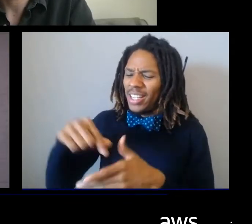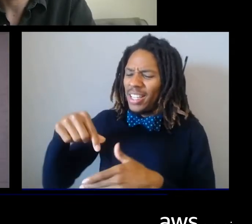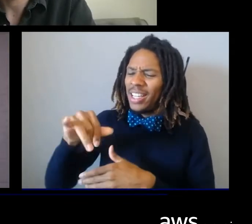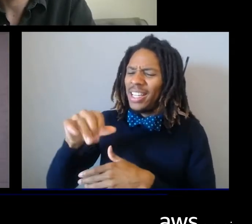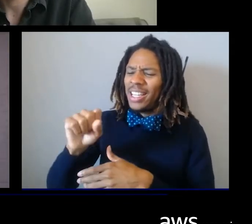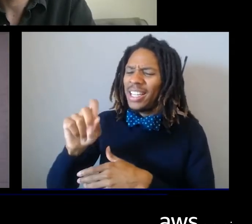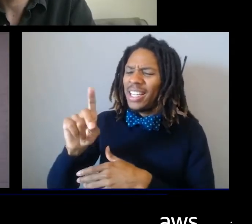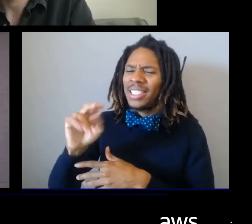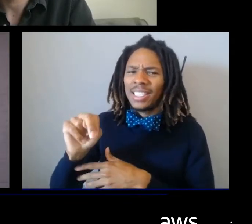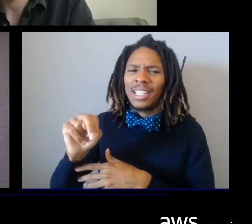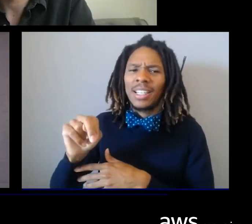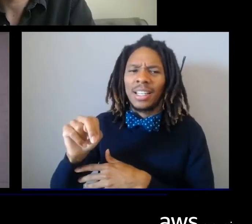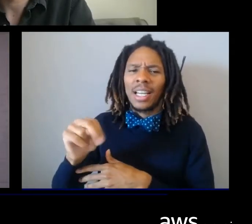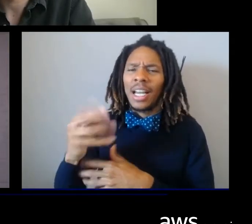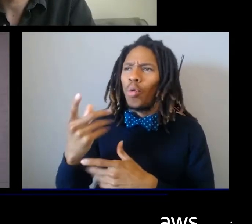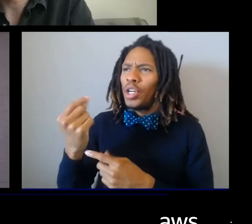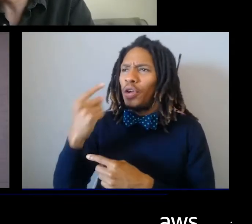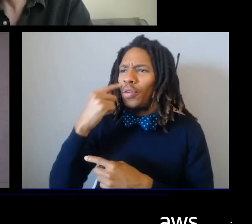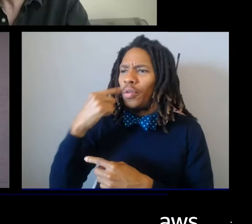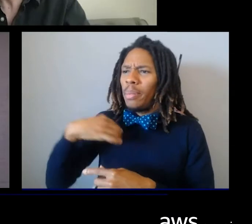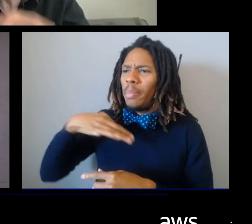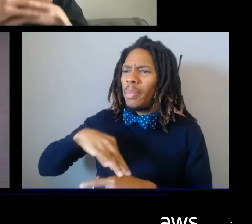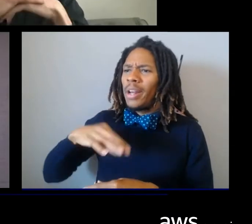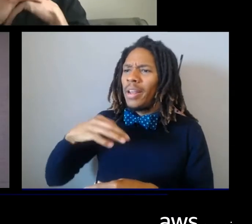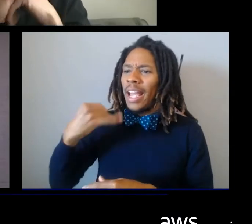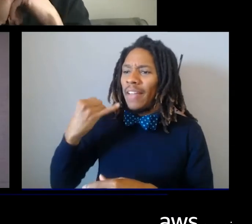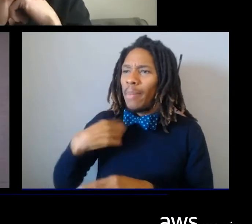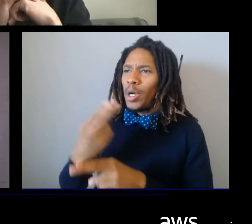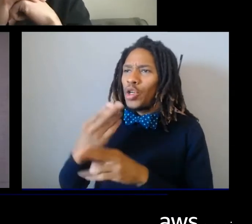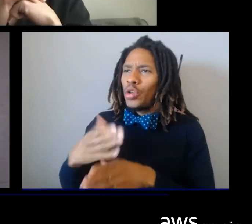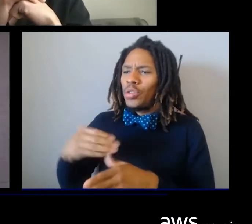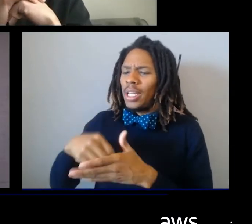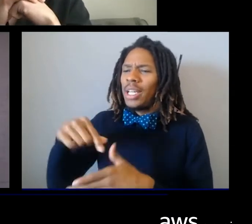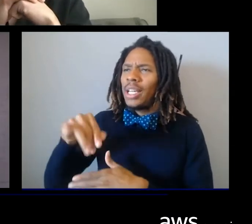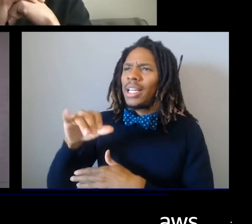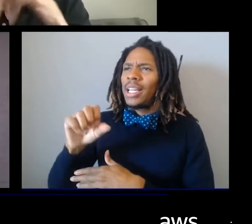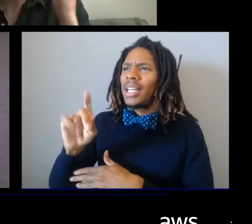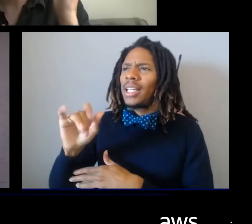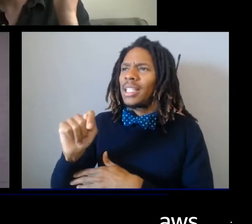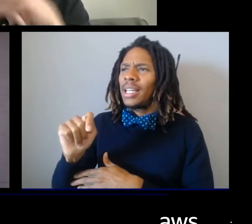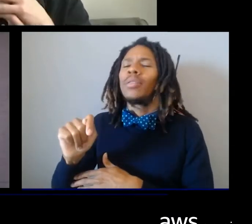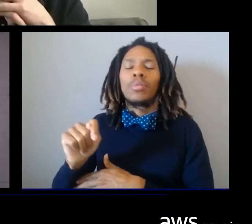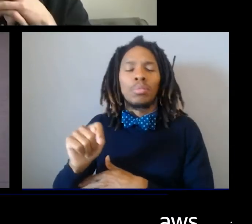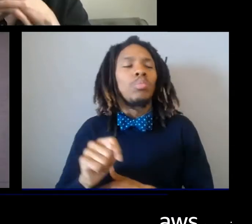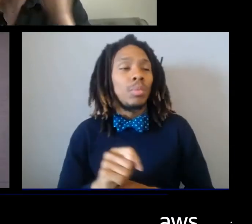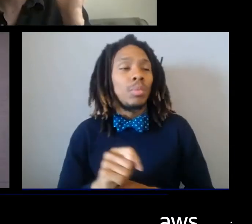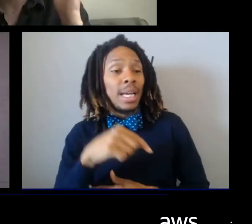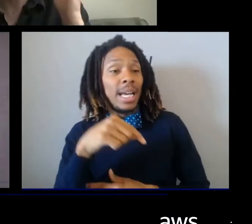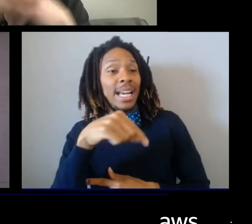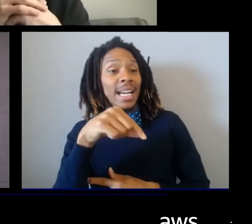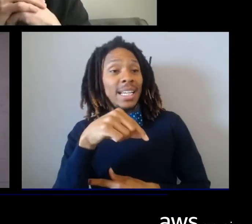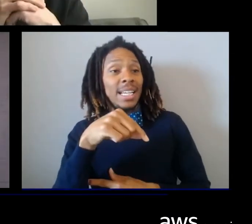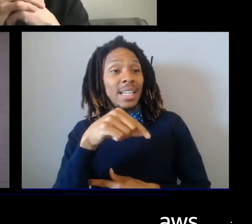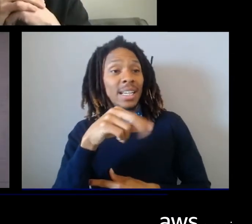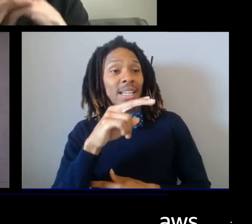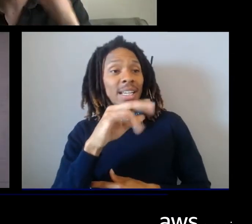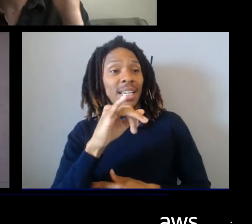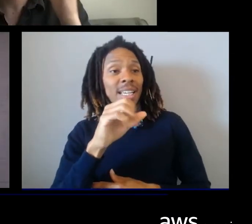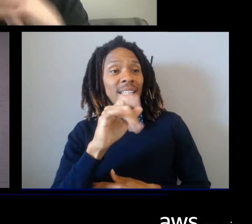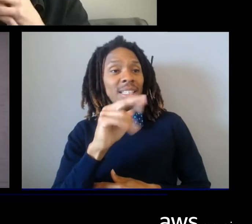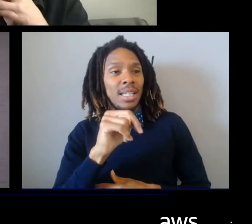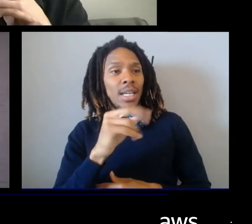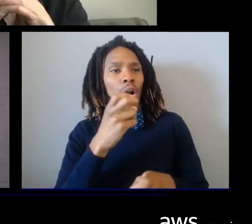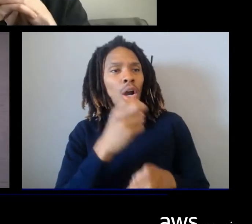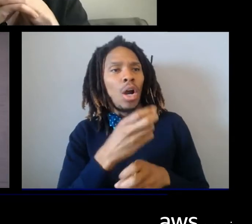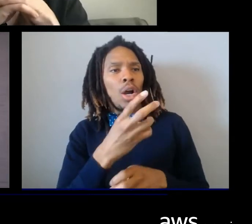it do for me as a user of Qiskit? Okay, uh, uh, so Qiskit is the hardware agnostic framework. We're trying to